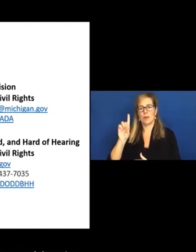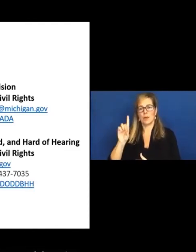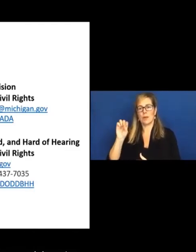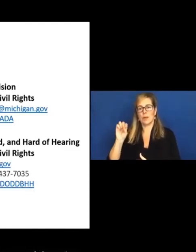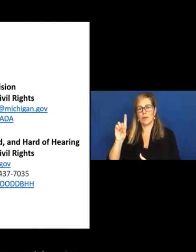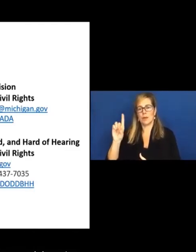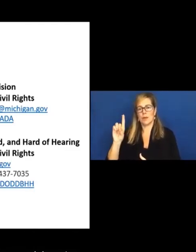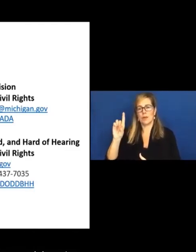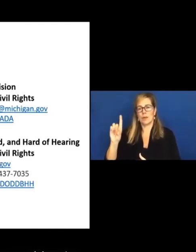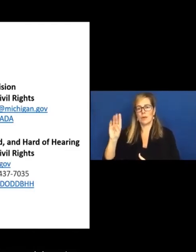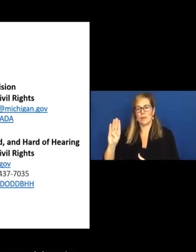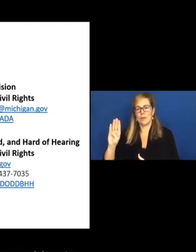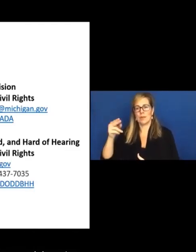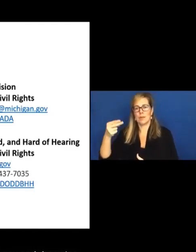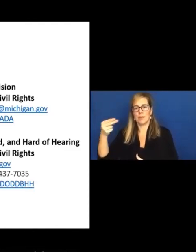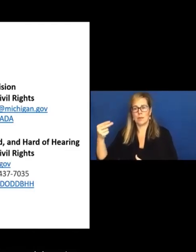www.michigan.gov/DODDBHH.